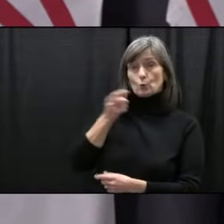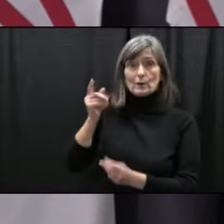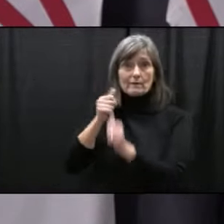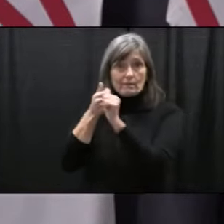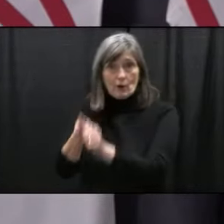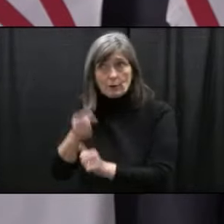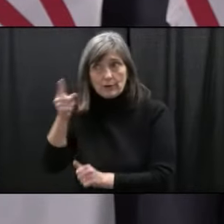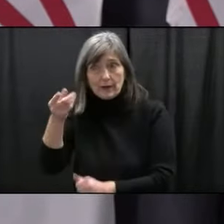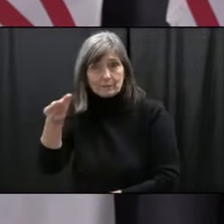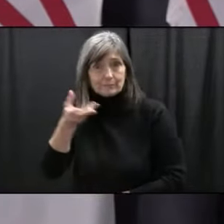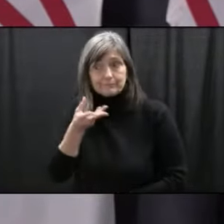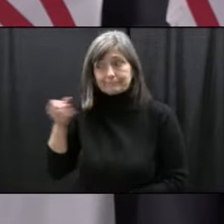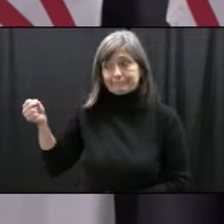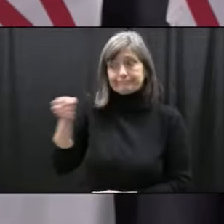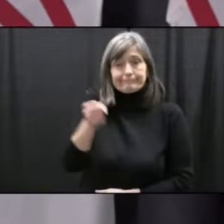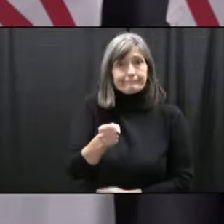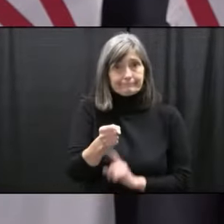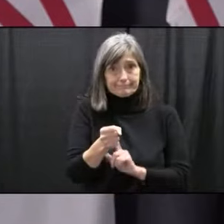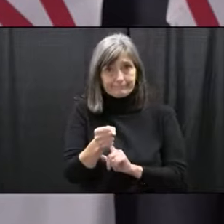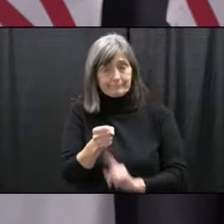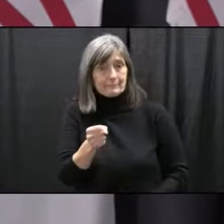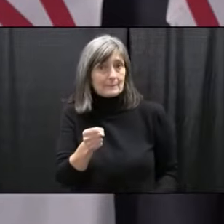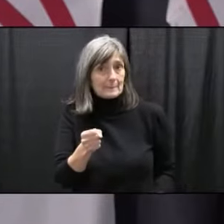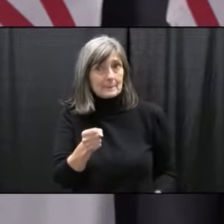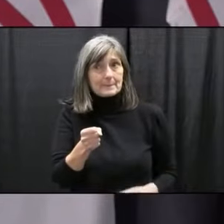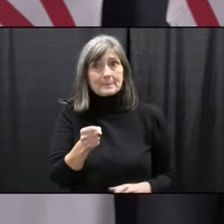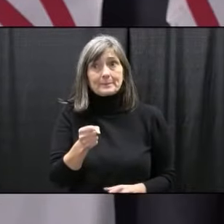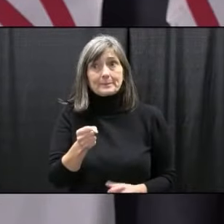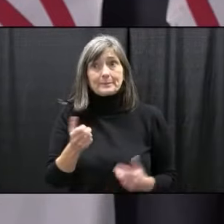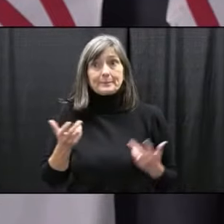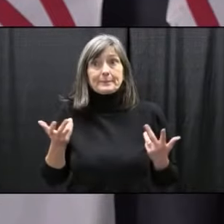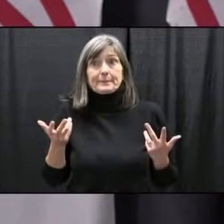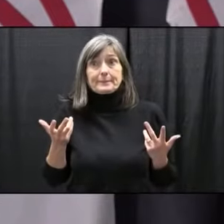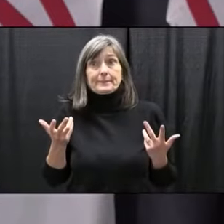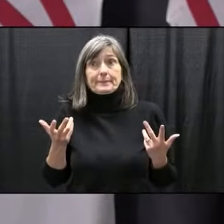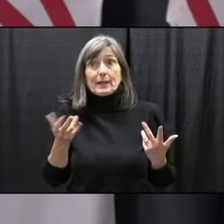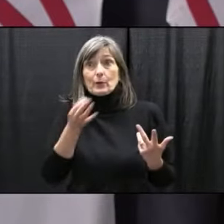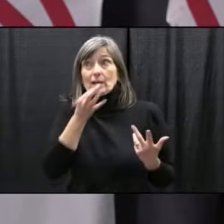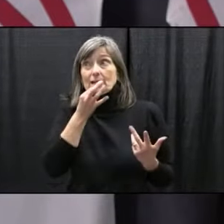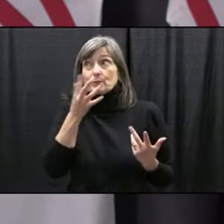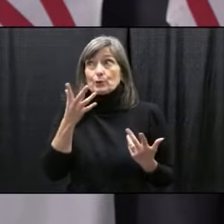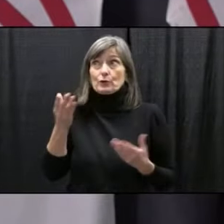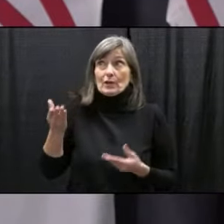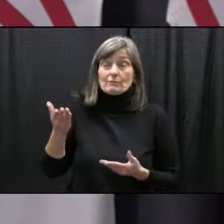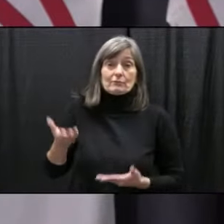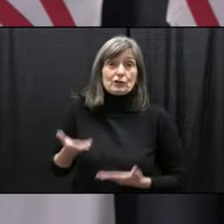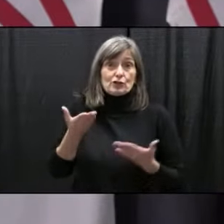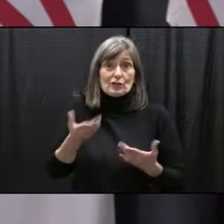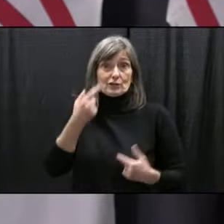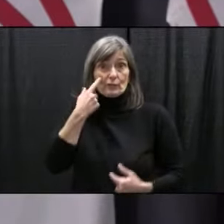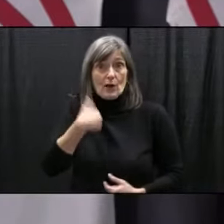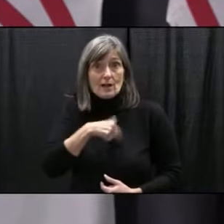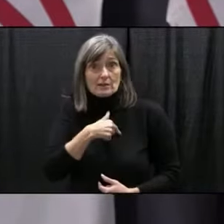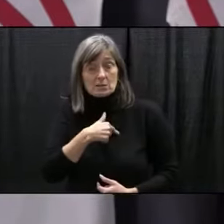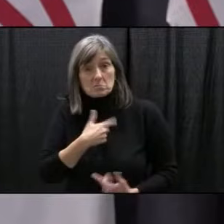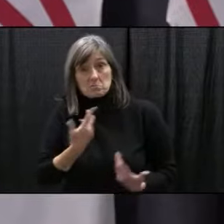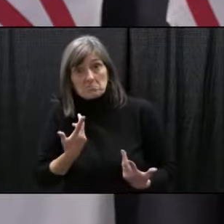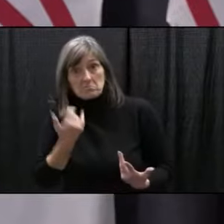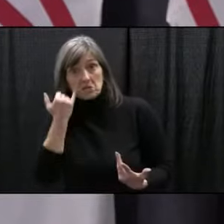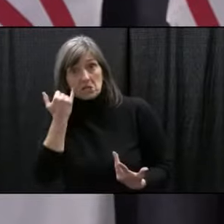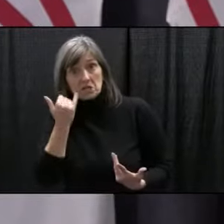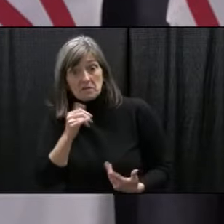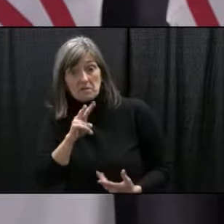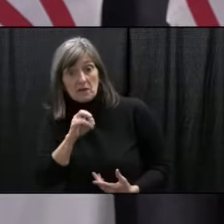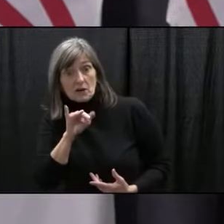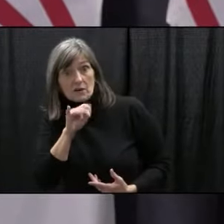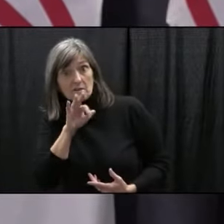that's been the course that we've taken, and those are the experts that we're following currently. We're certainly open to further discussions with